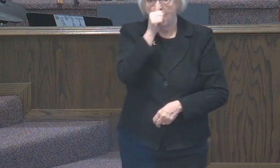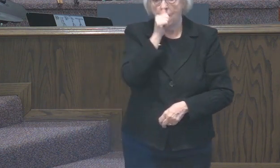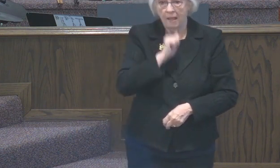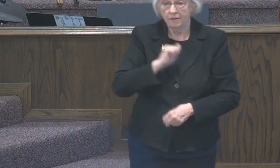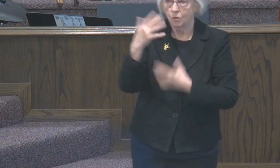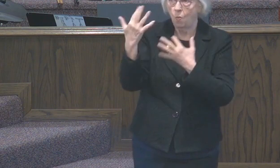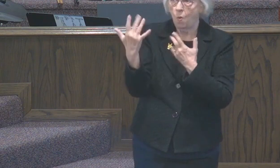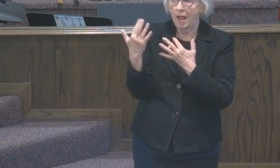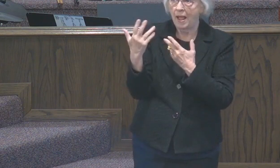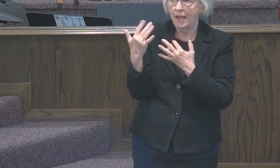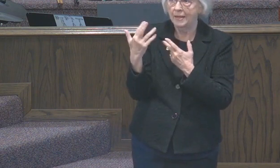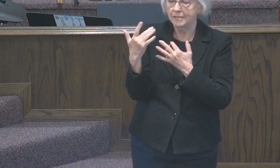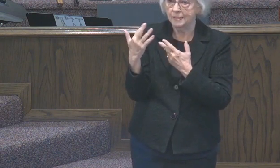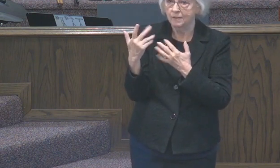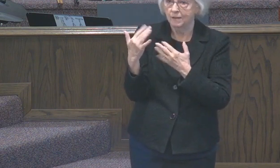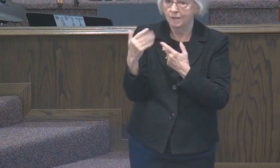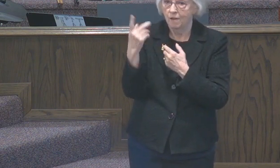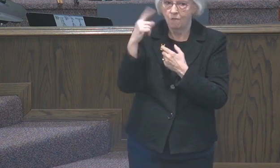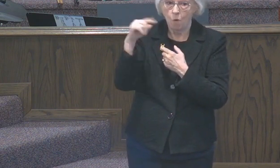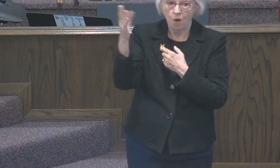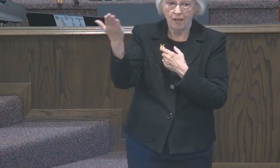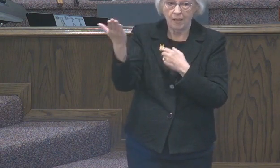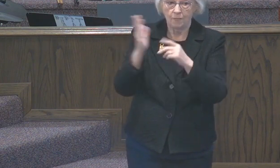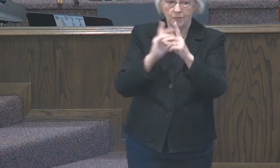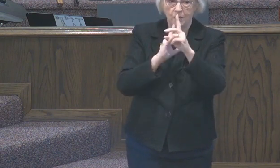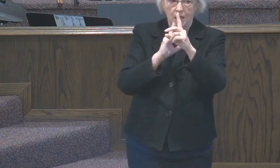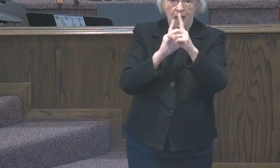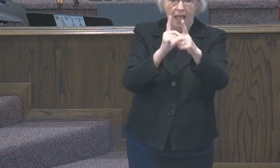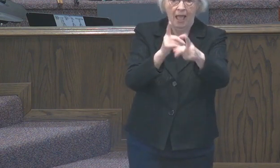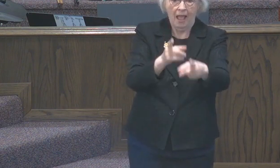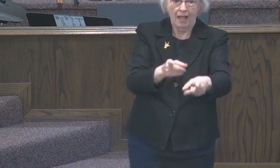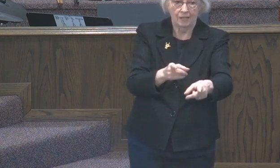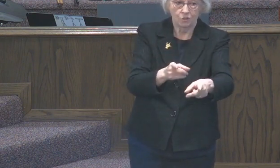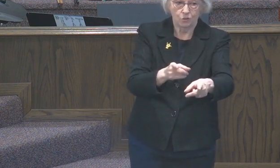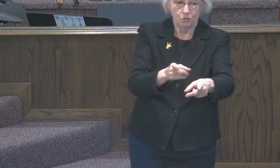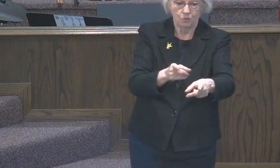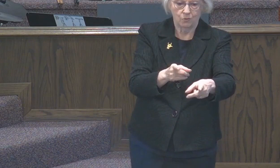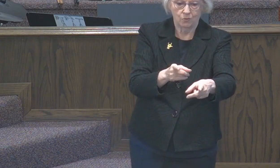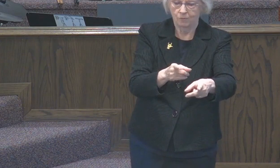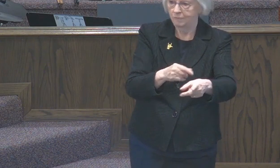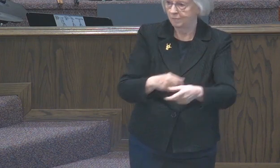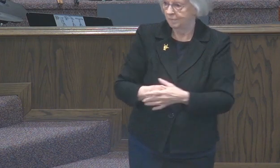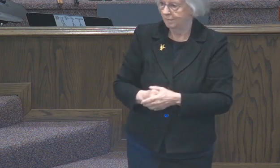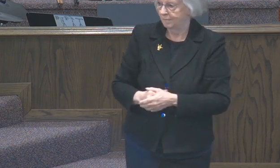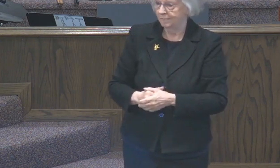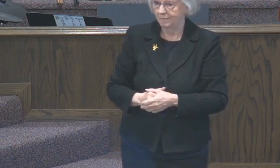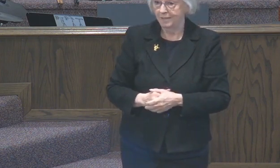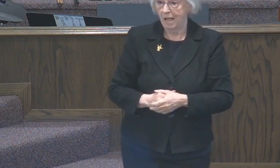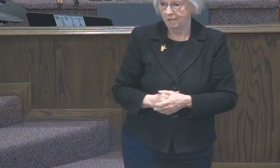And banging on the pantry door when you know Mom's in there is a third way to get a